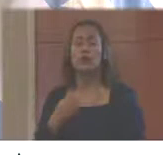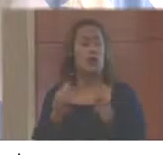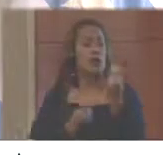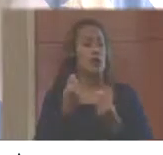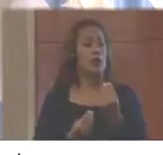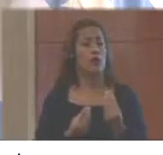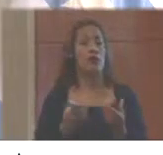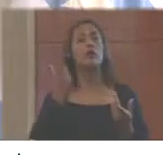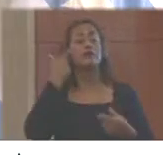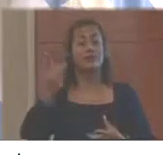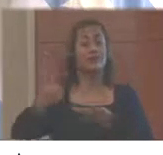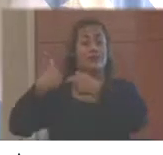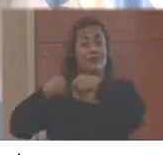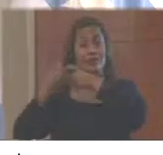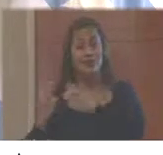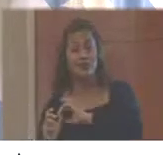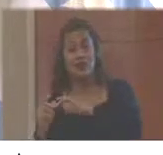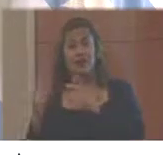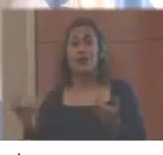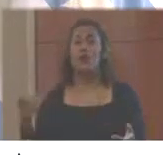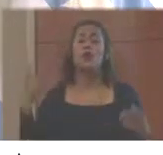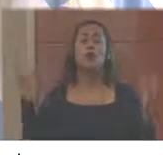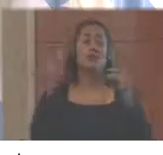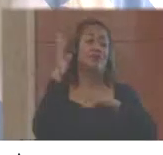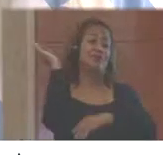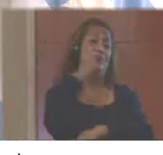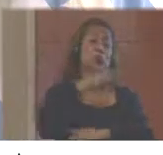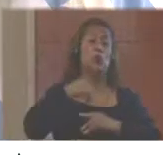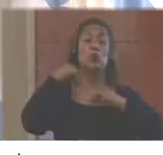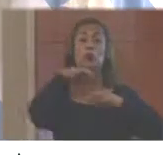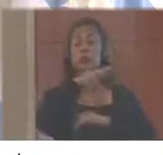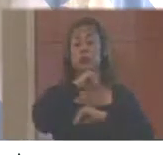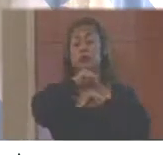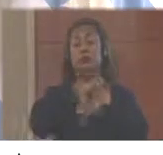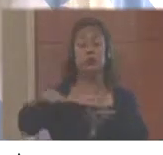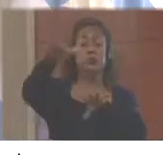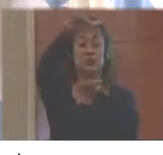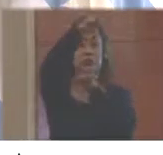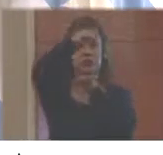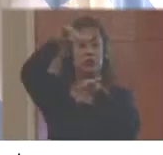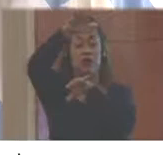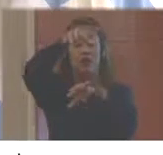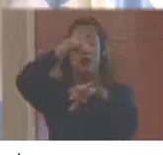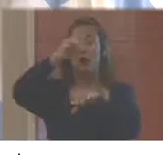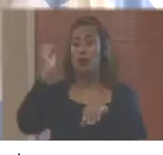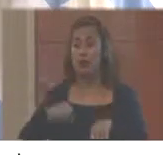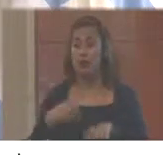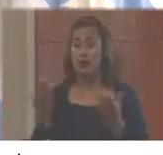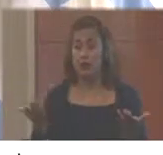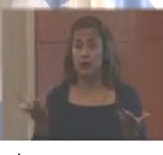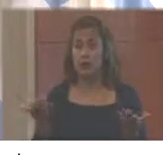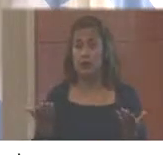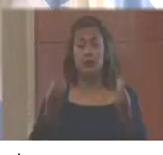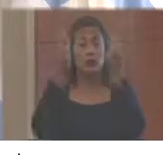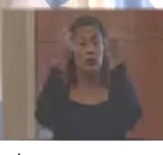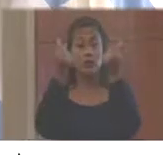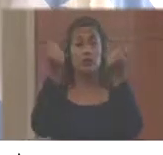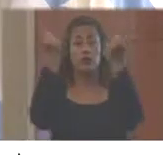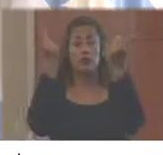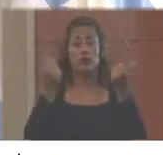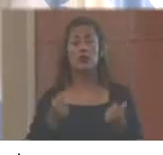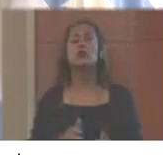cannot be lifted by the disaster risk reduction and resilience agenda. The goals of the Kyoto Protocol must be